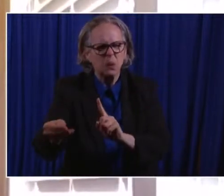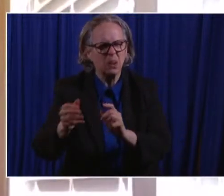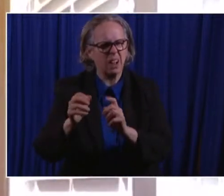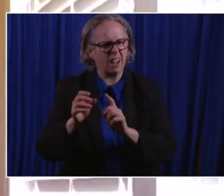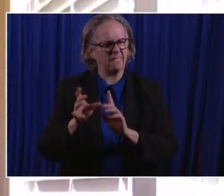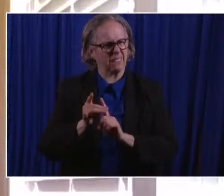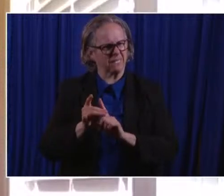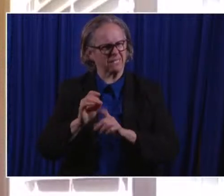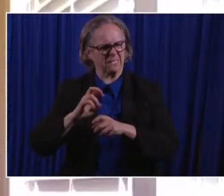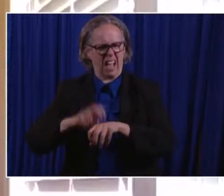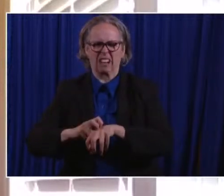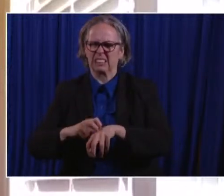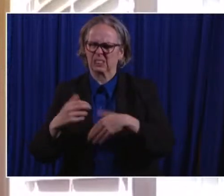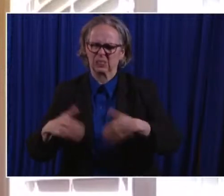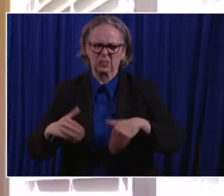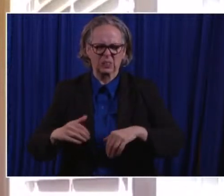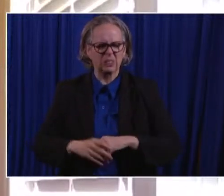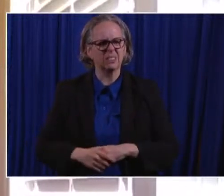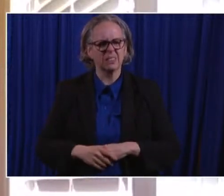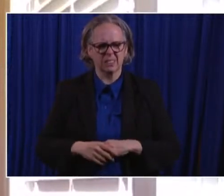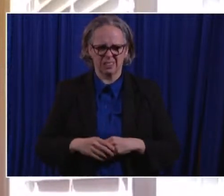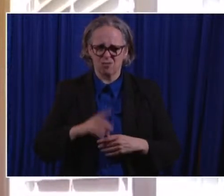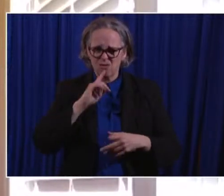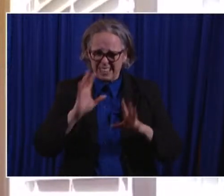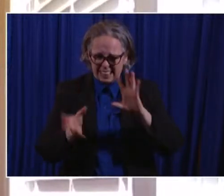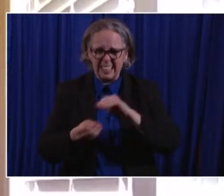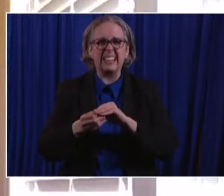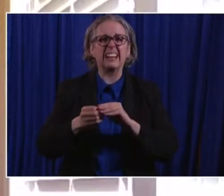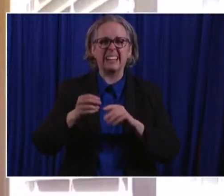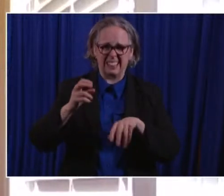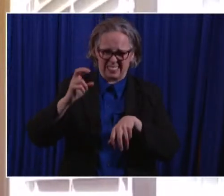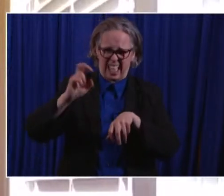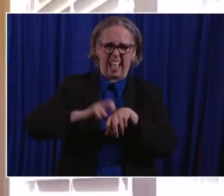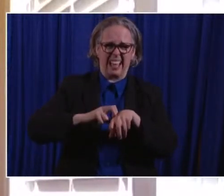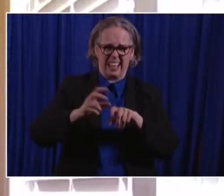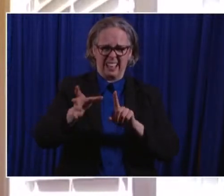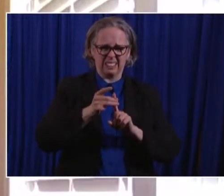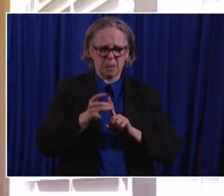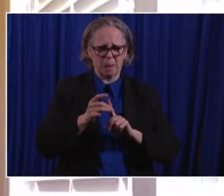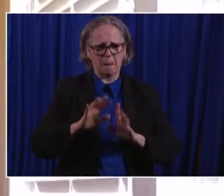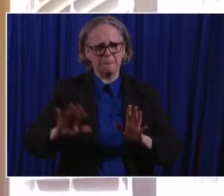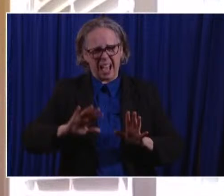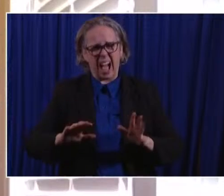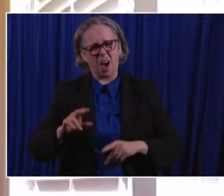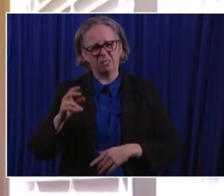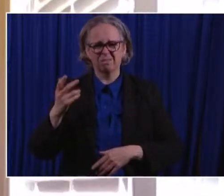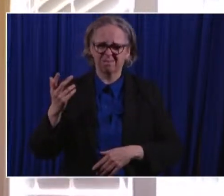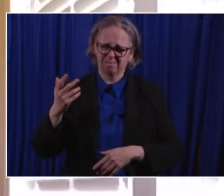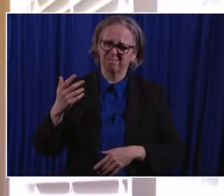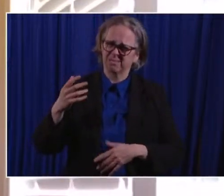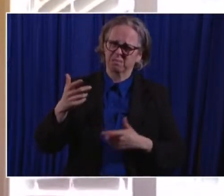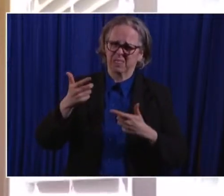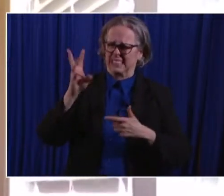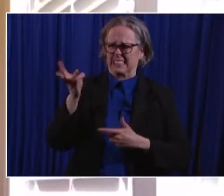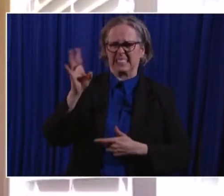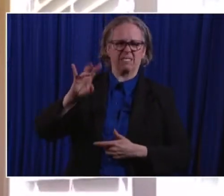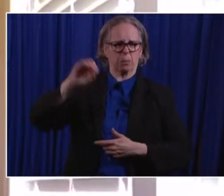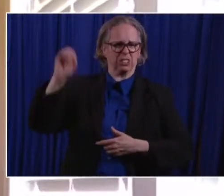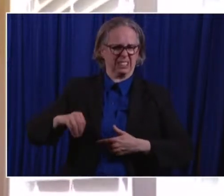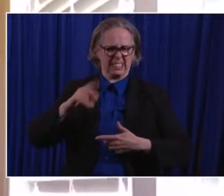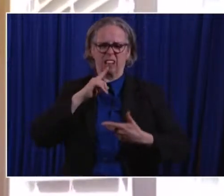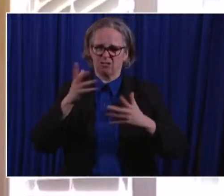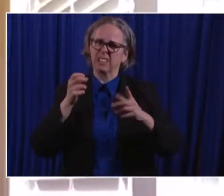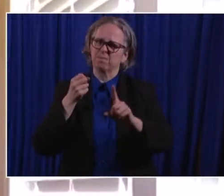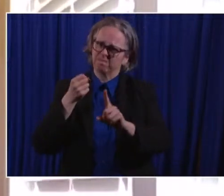2/3 of the variants that are detected are consistently that variant, and it is literally leaving the other